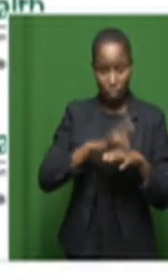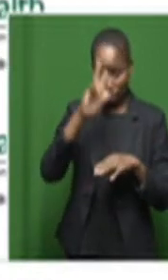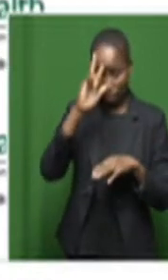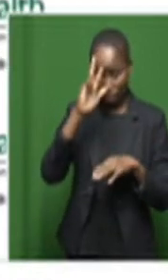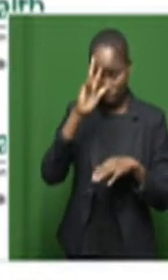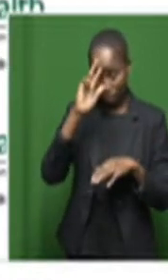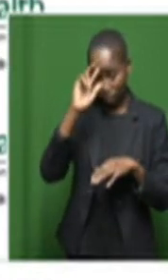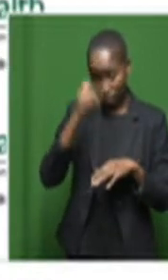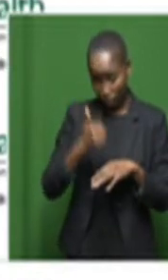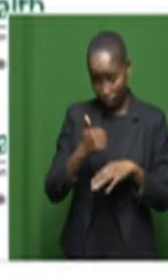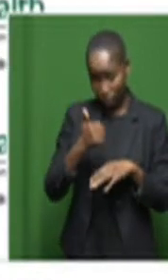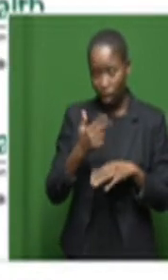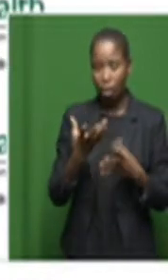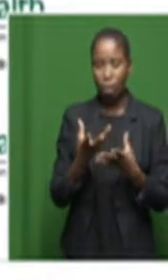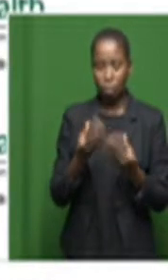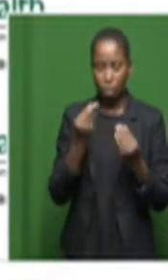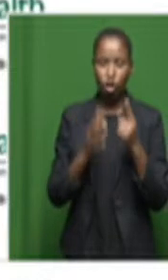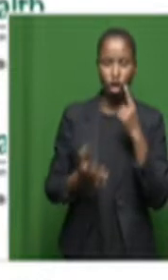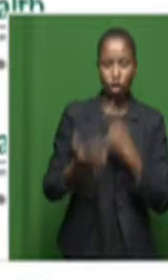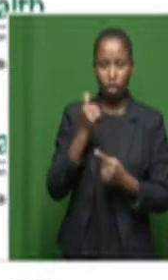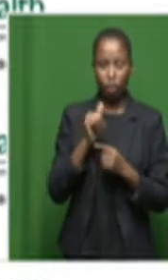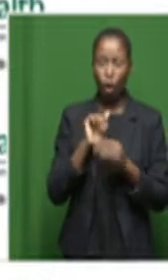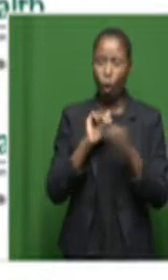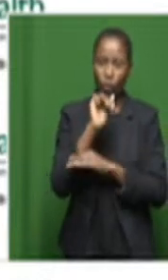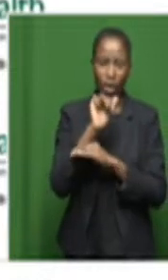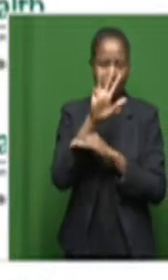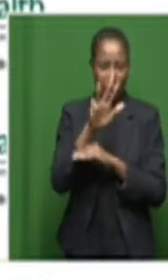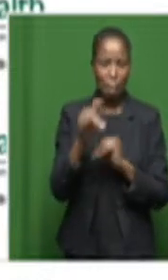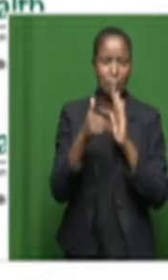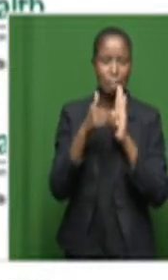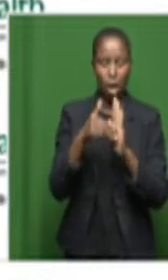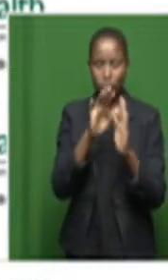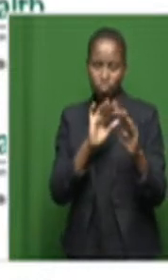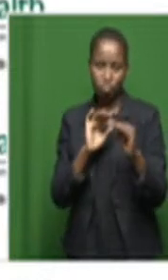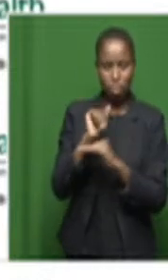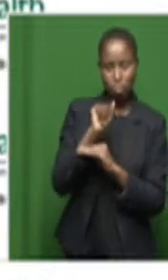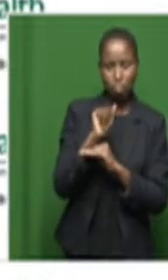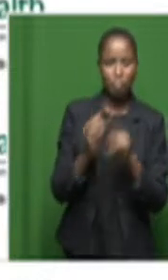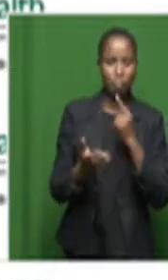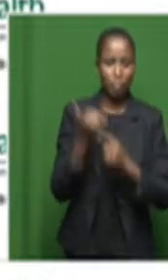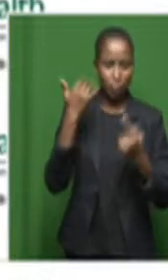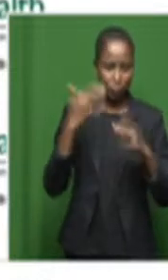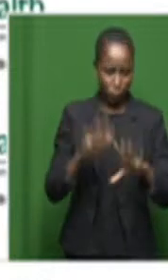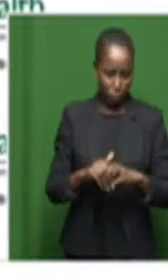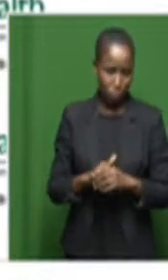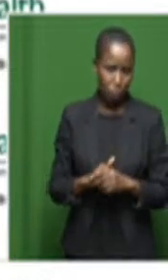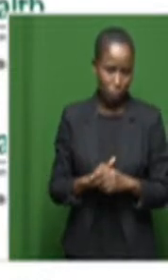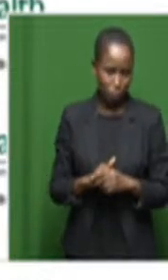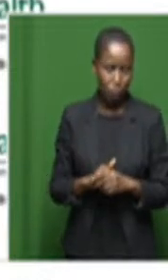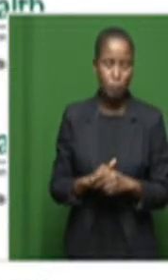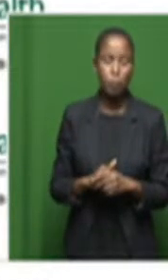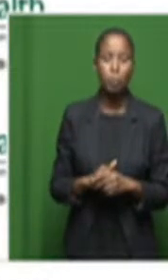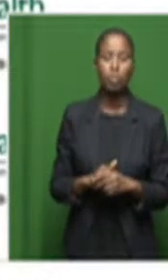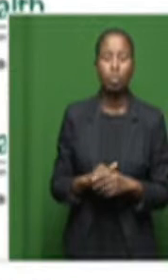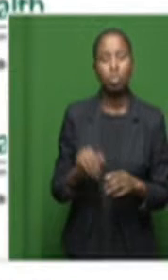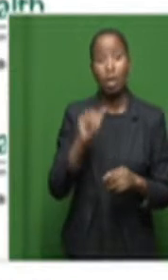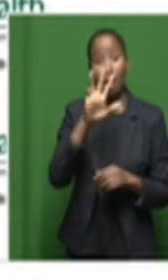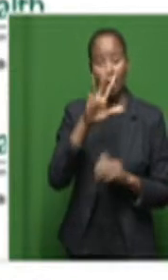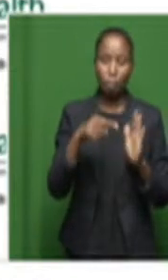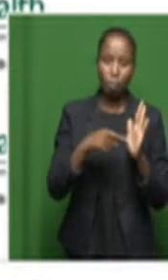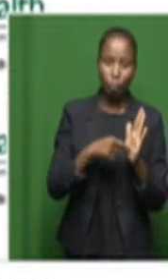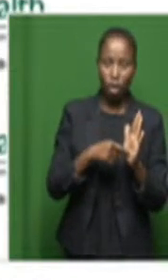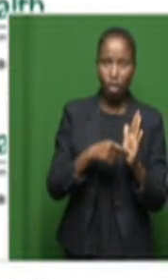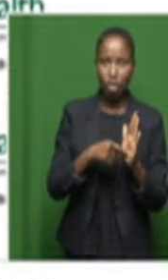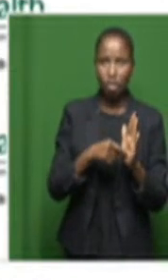landmark of just over 9 million vaccines doses administered. To be exact,